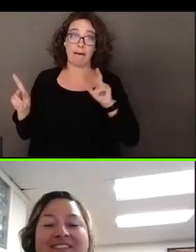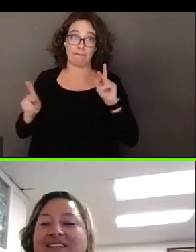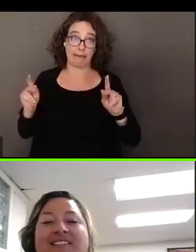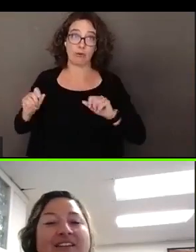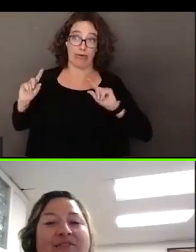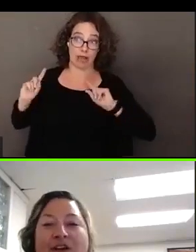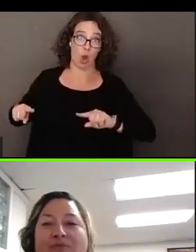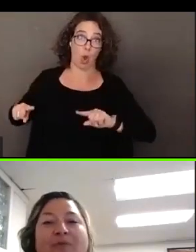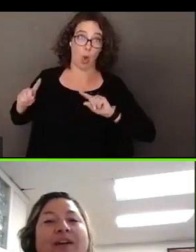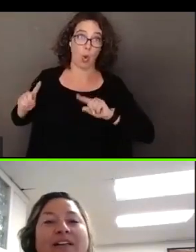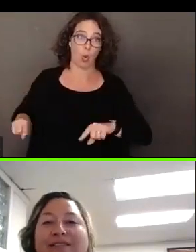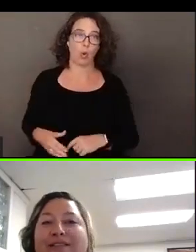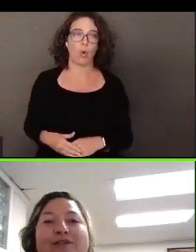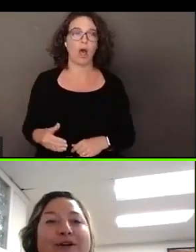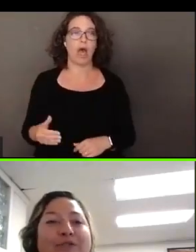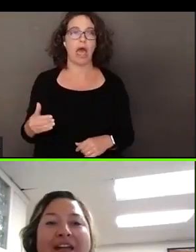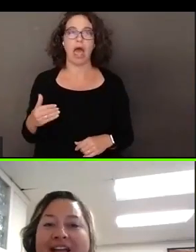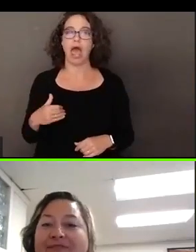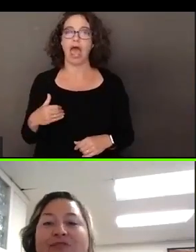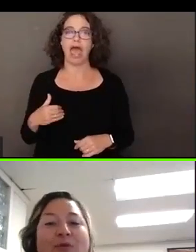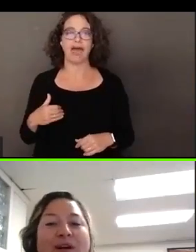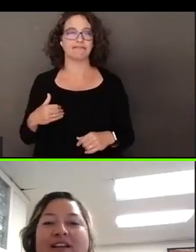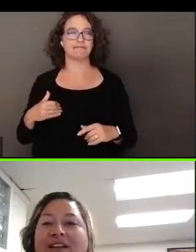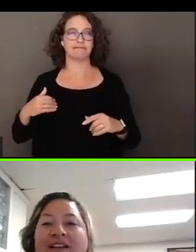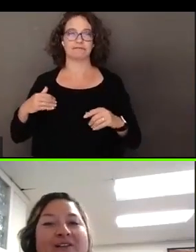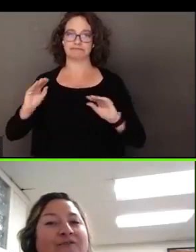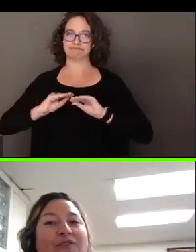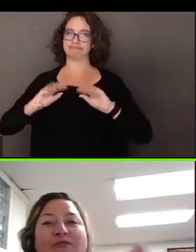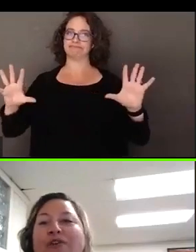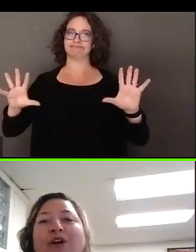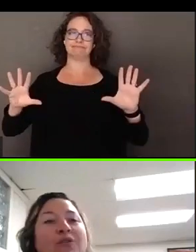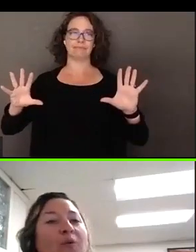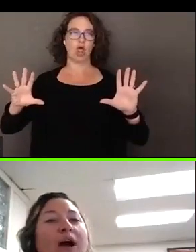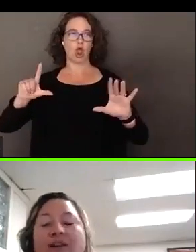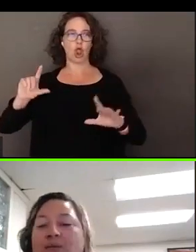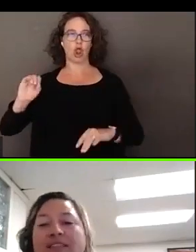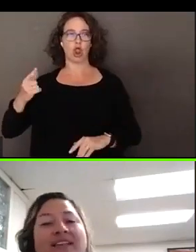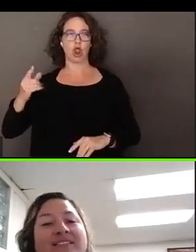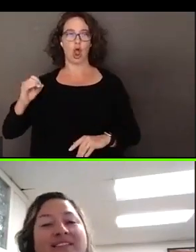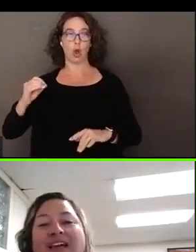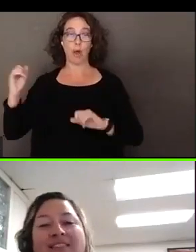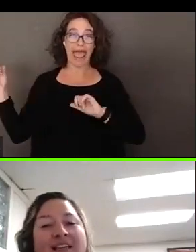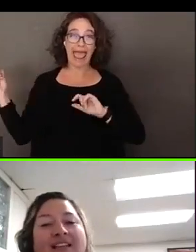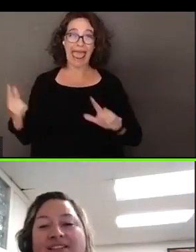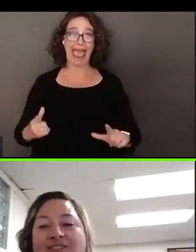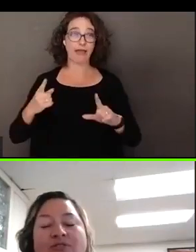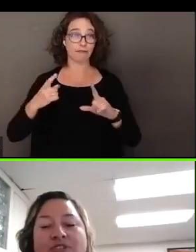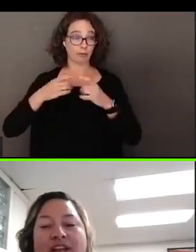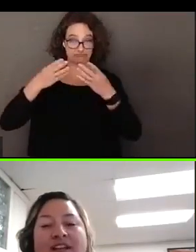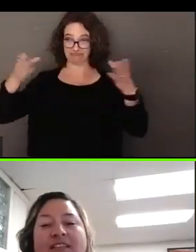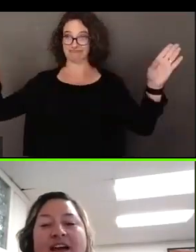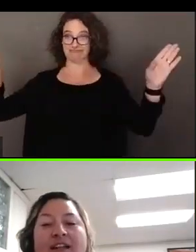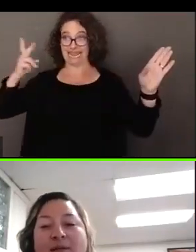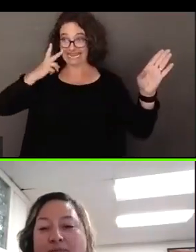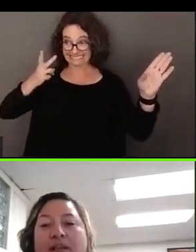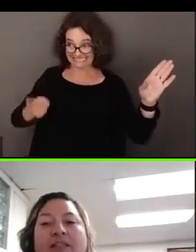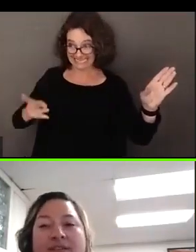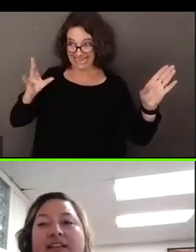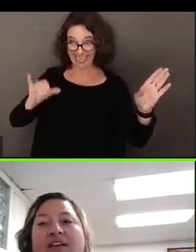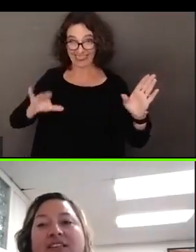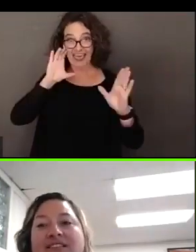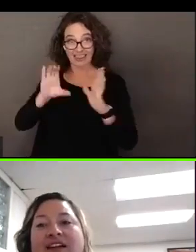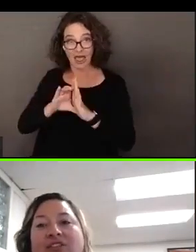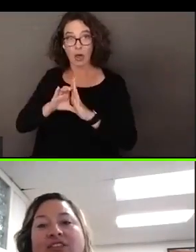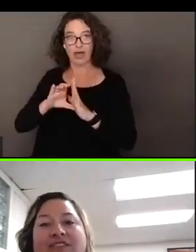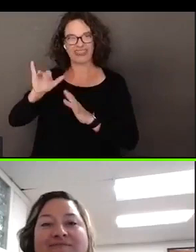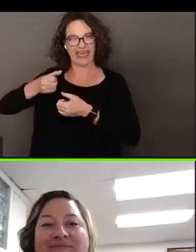a distinctive umbrella logo that everyone from far and wide, when they see that, that they associate that umbrella